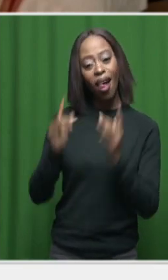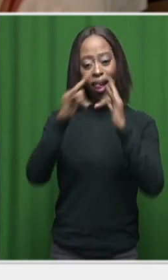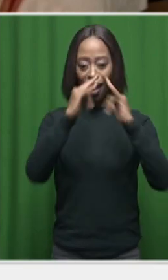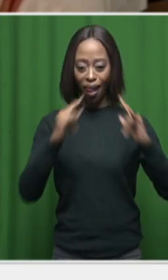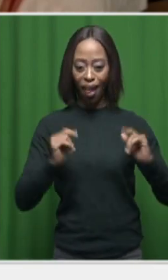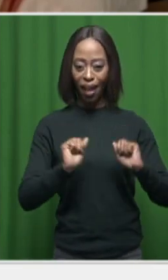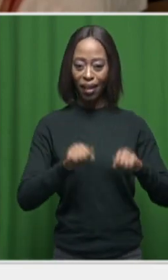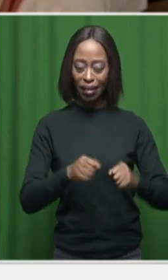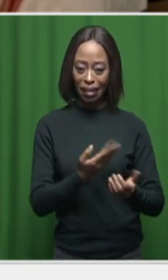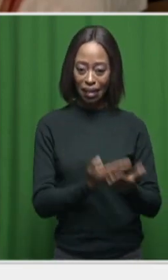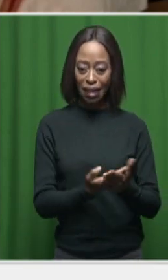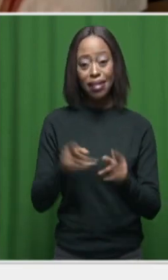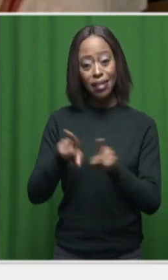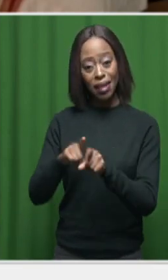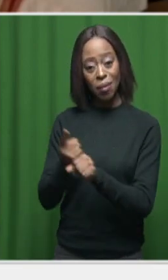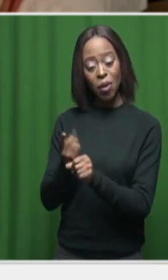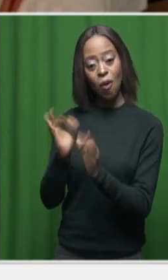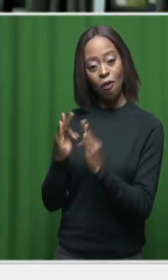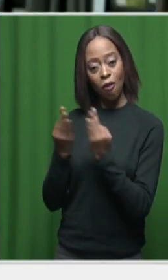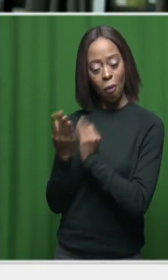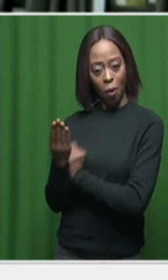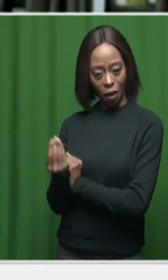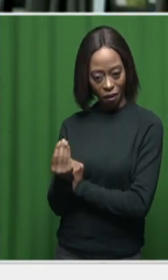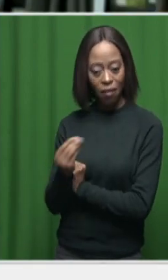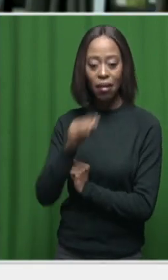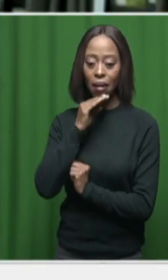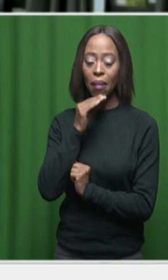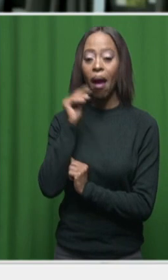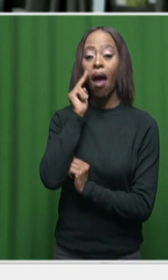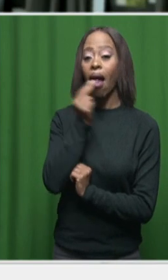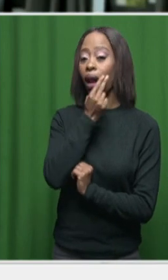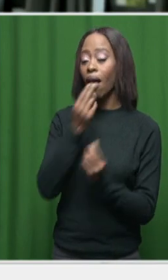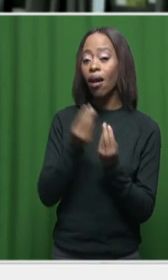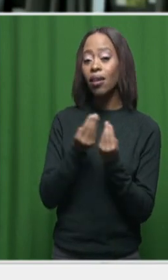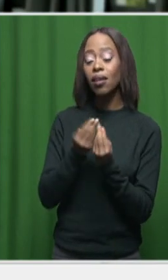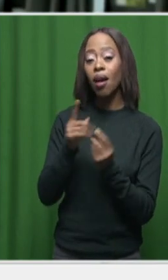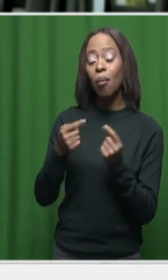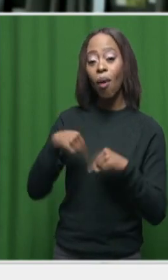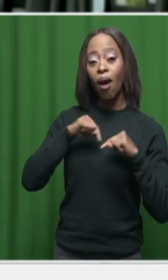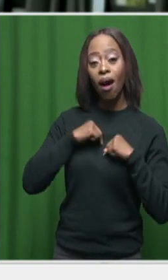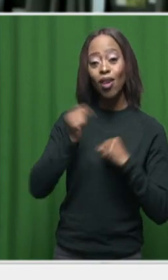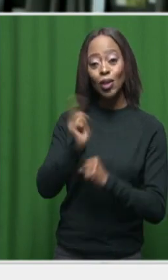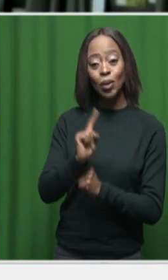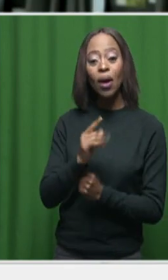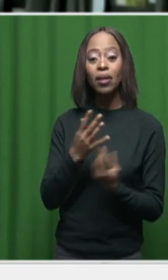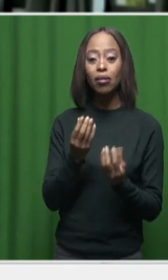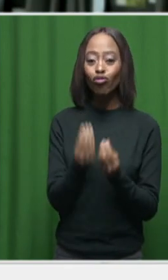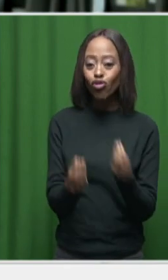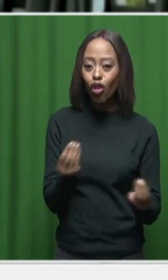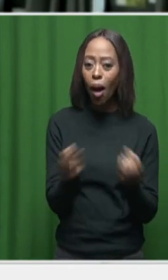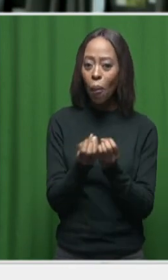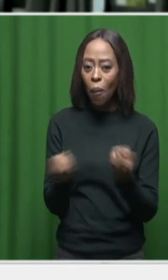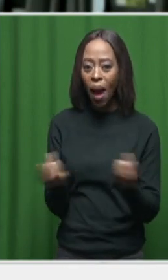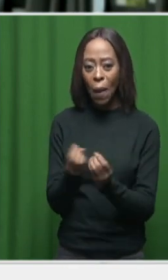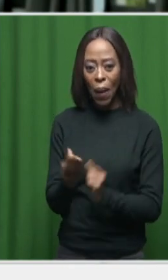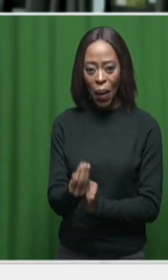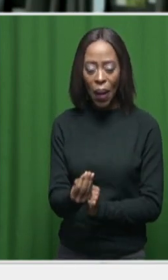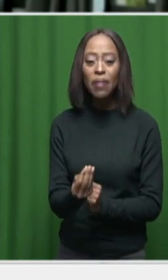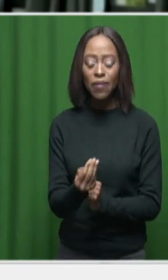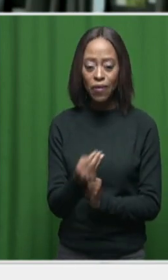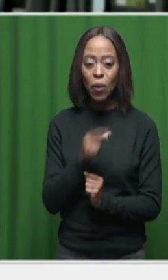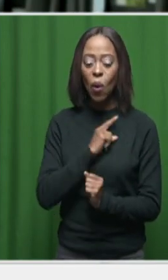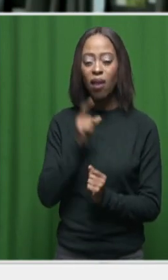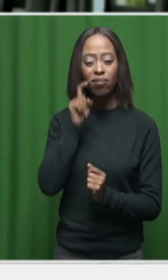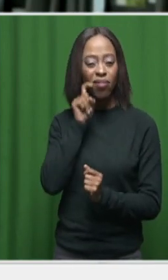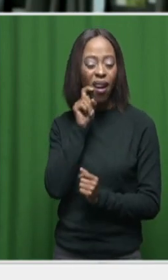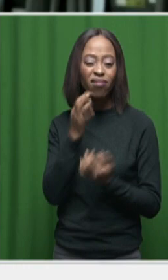tent, or we also offer family tents. So the nice thing about Safari Plains is that we've got a lot of children here. We allow children of